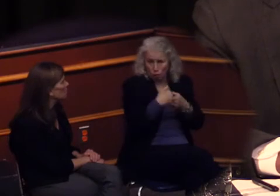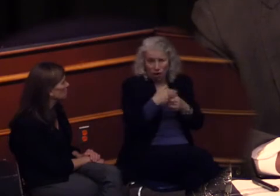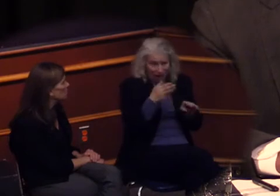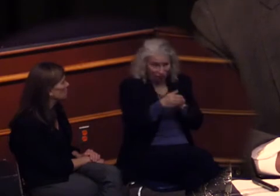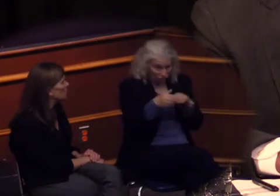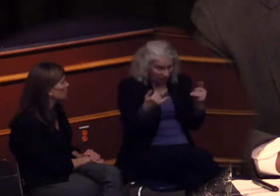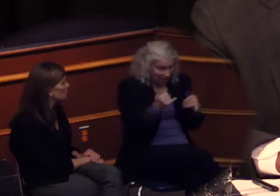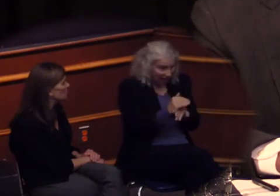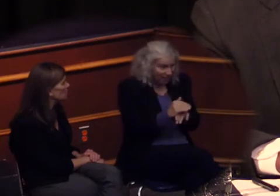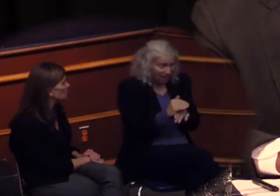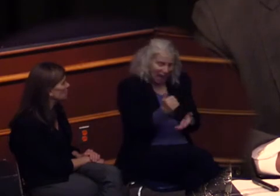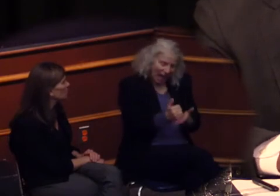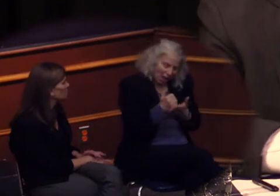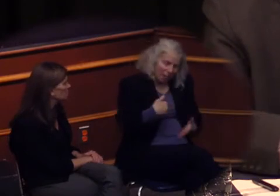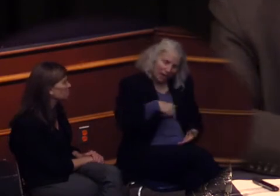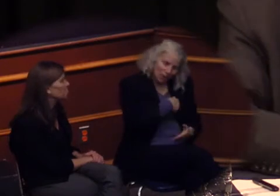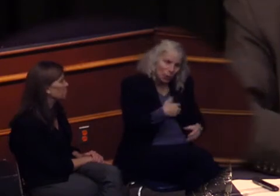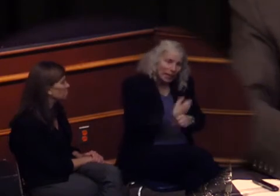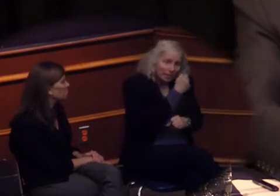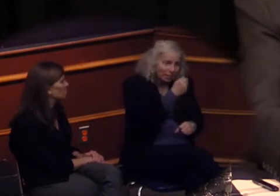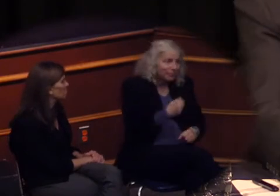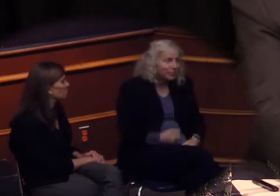and help us get even stronger.